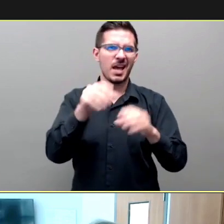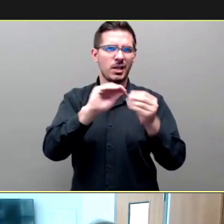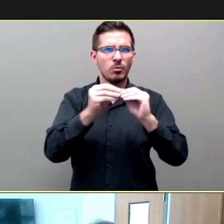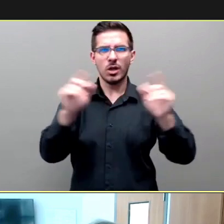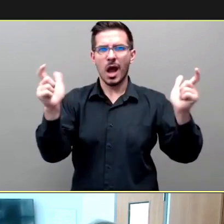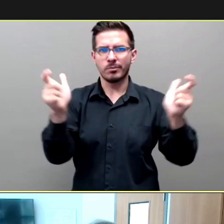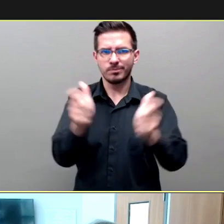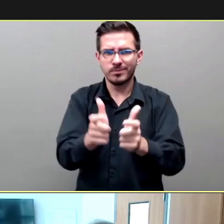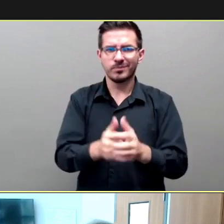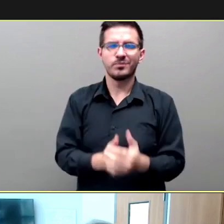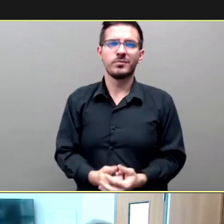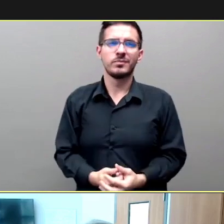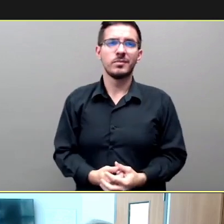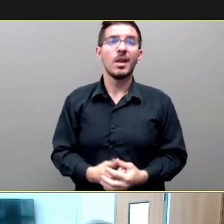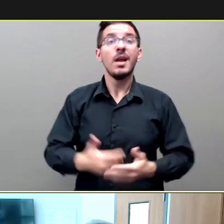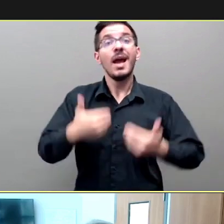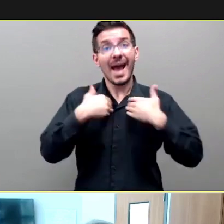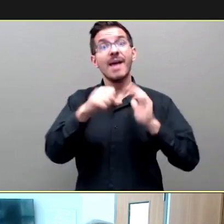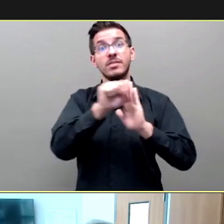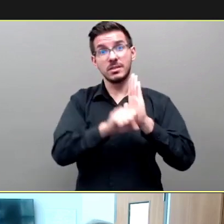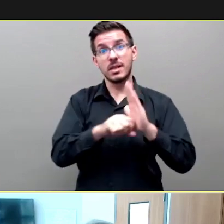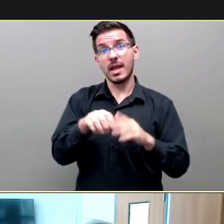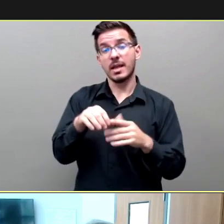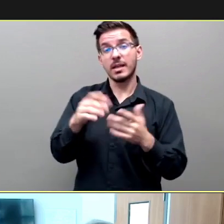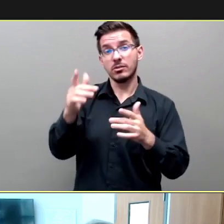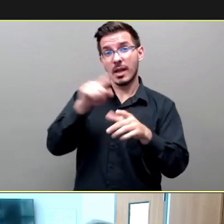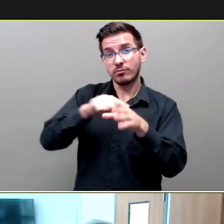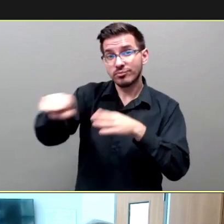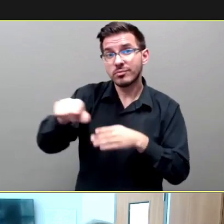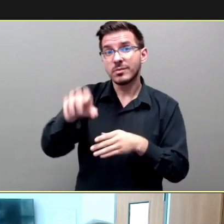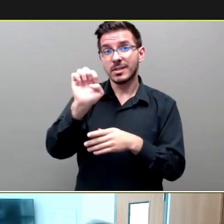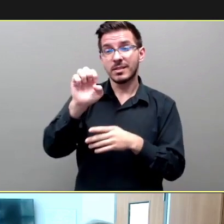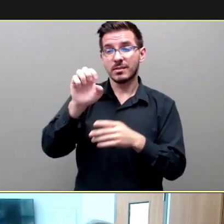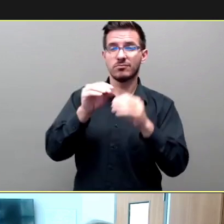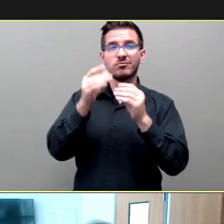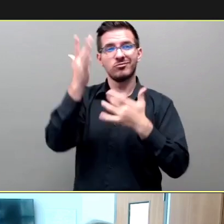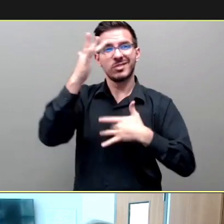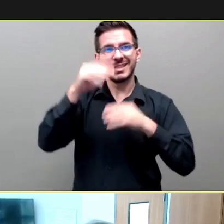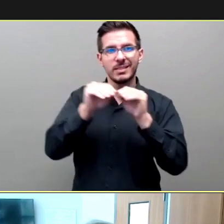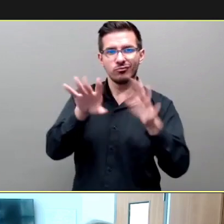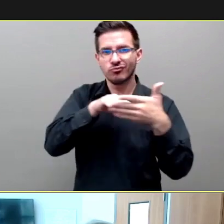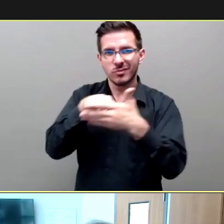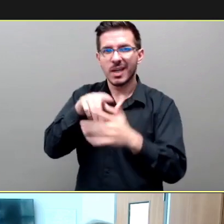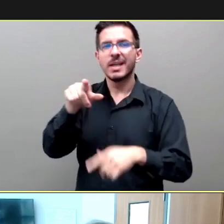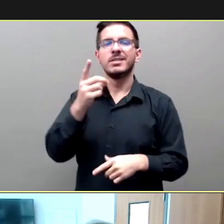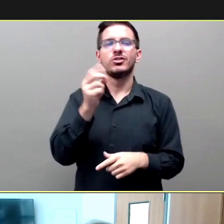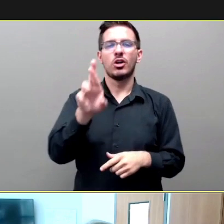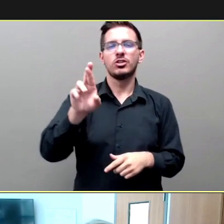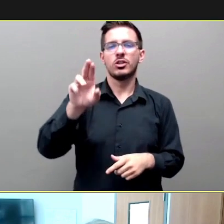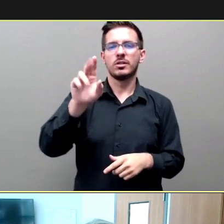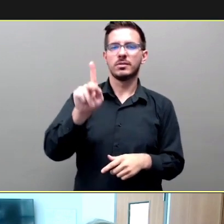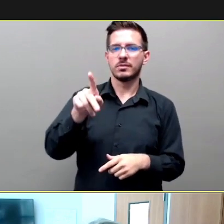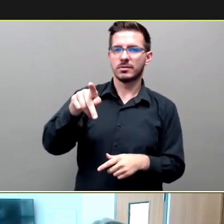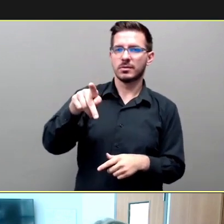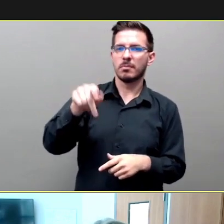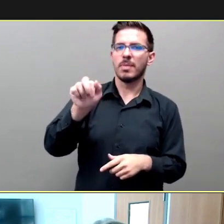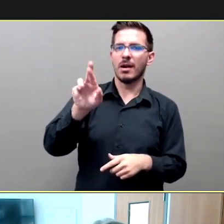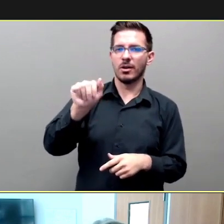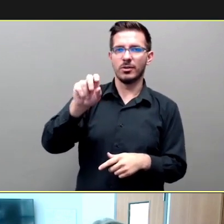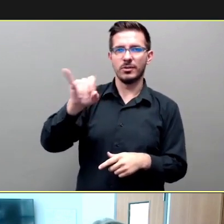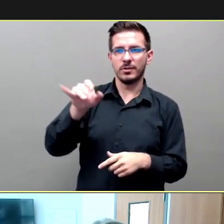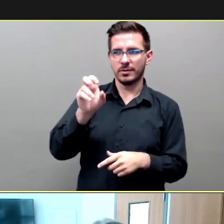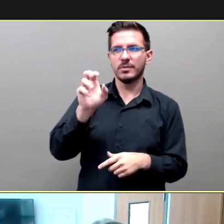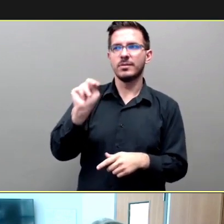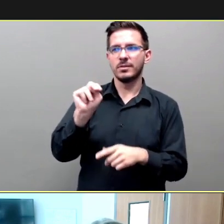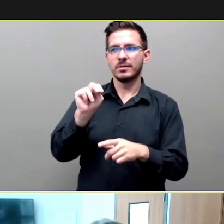state epidemiologist. It's Laura Parahone, Dr. Parahone. She's with us today. She's in an acting role, and we are